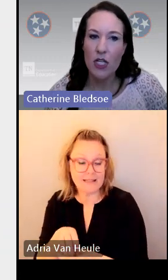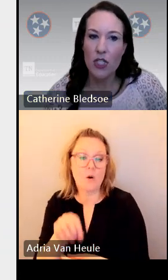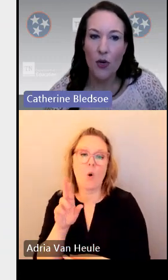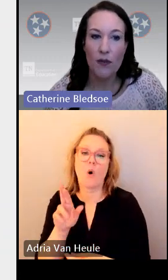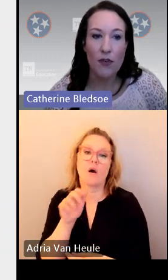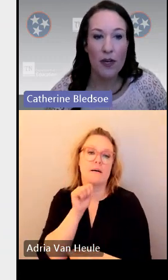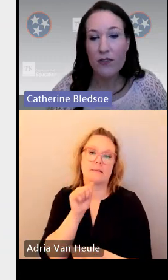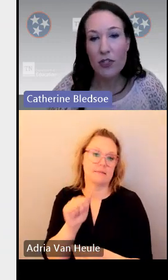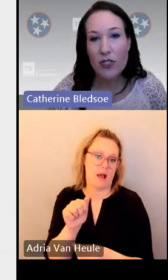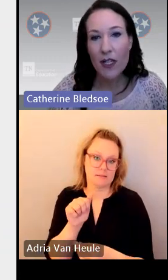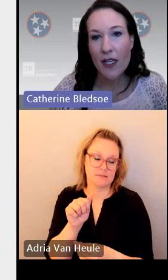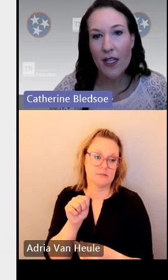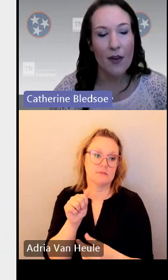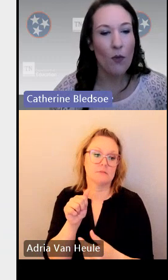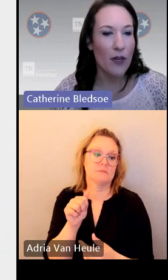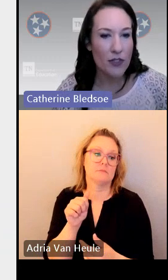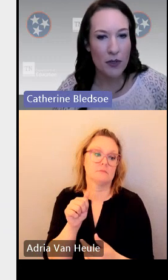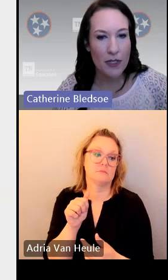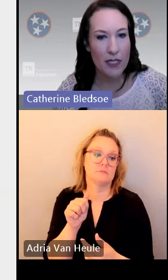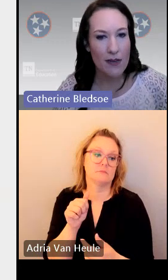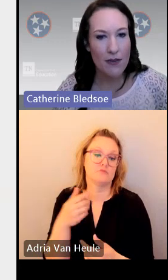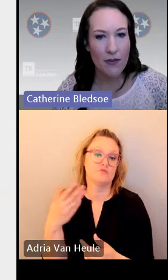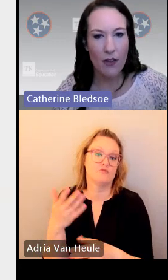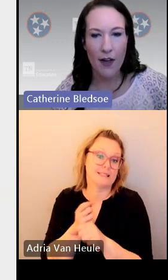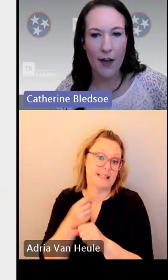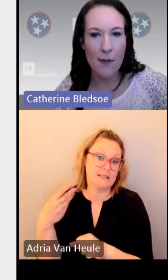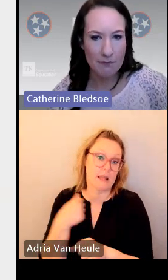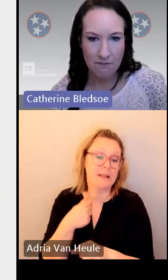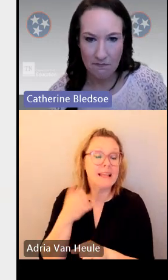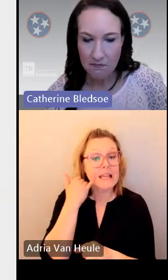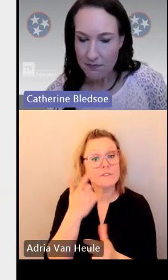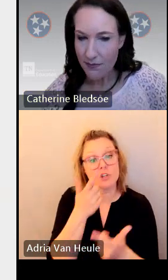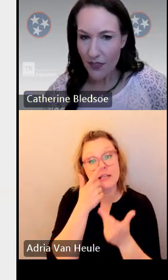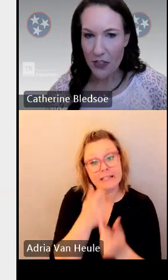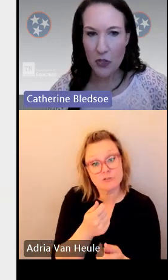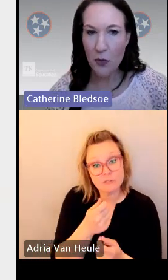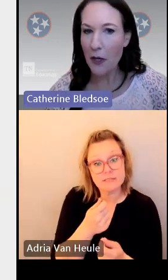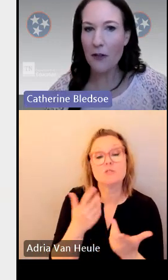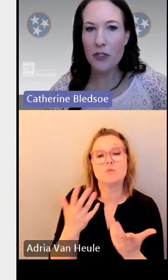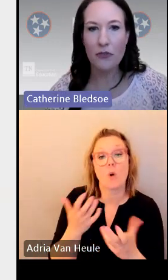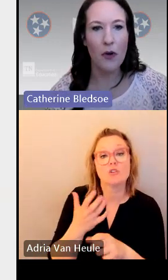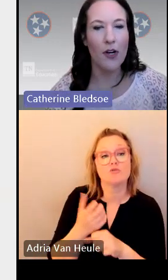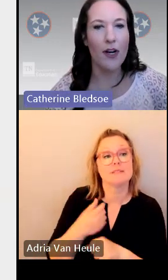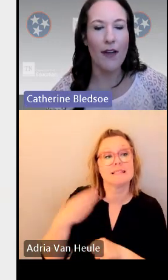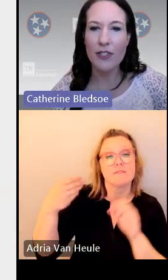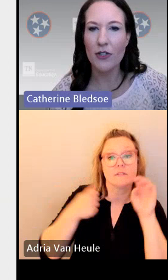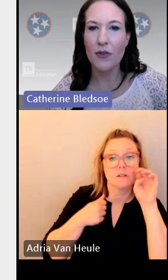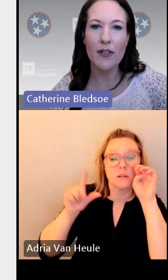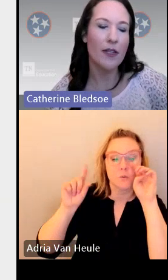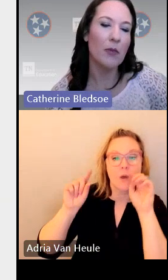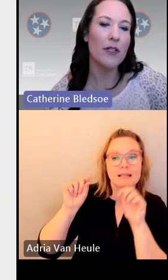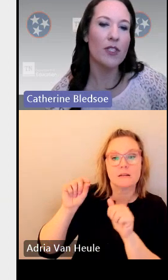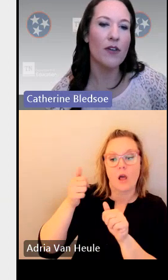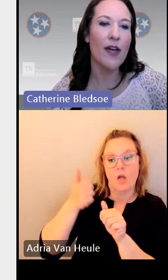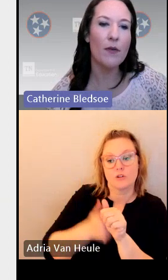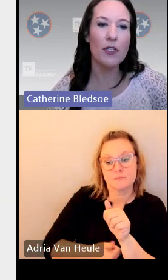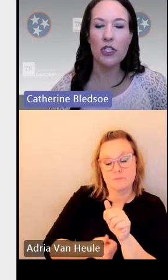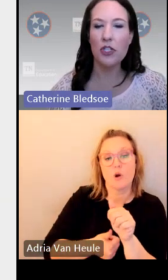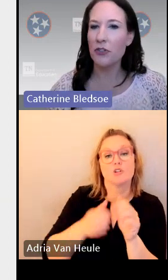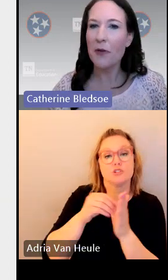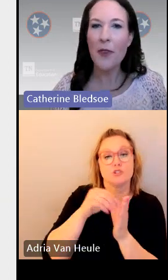this. So if you are interested and want to receive this $20 for every student